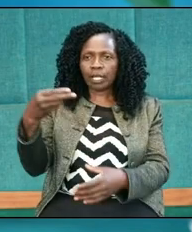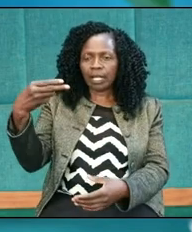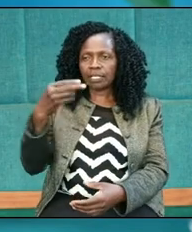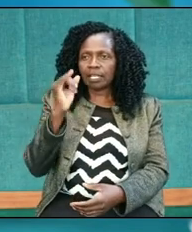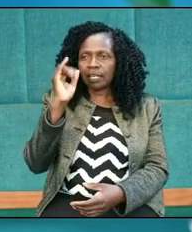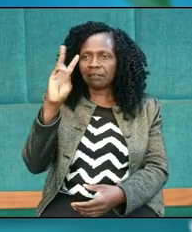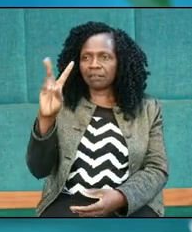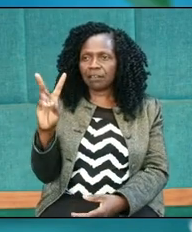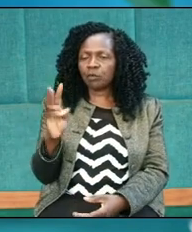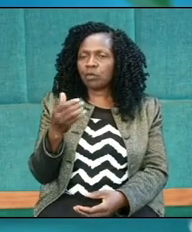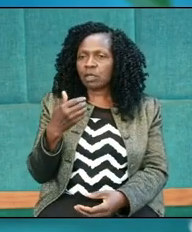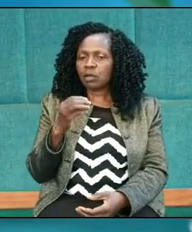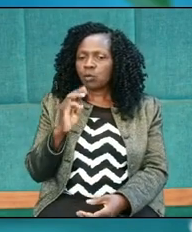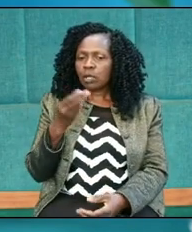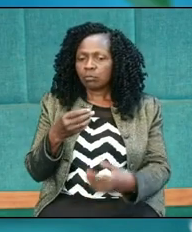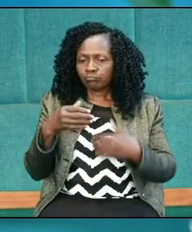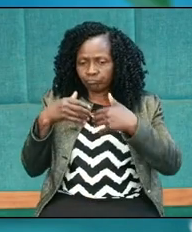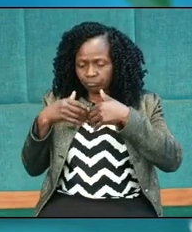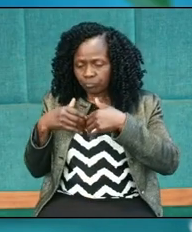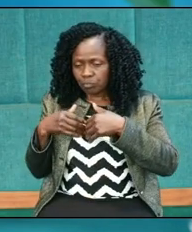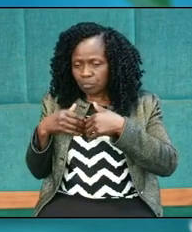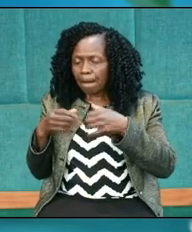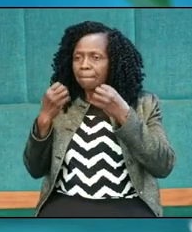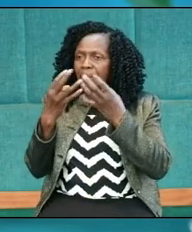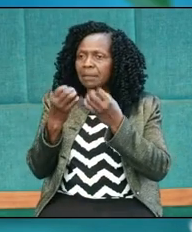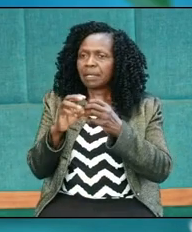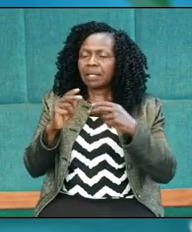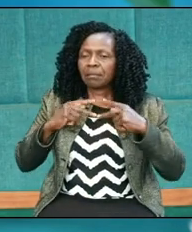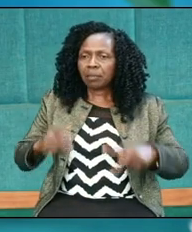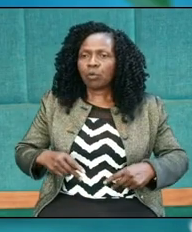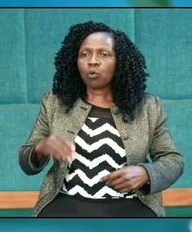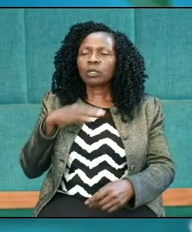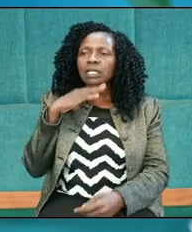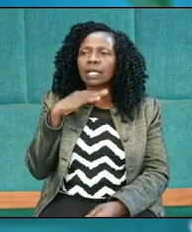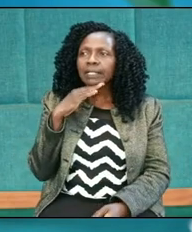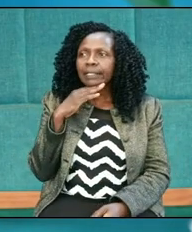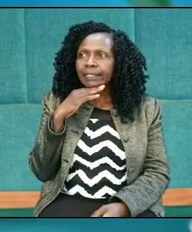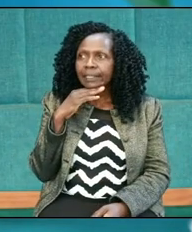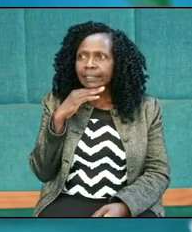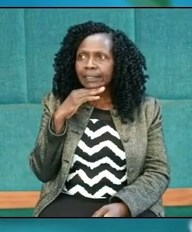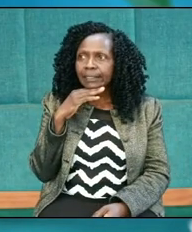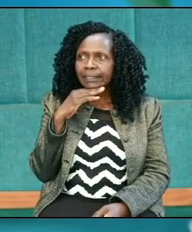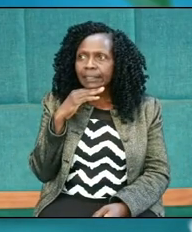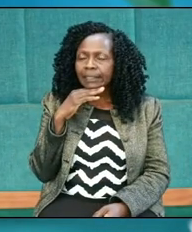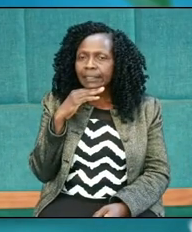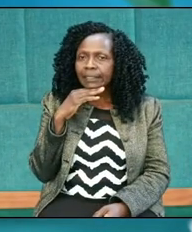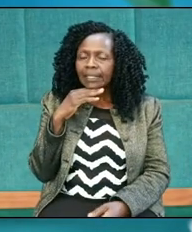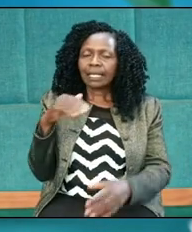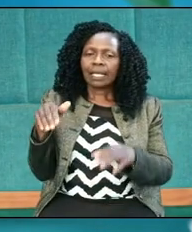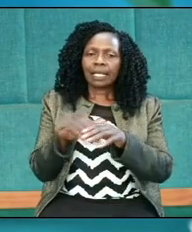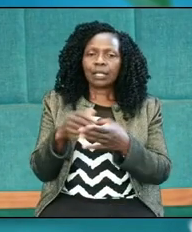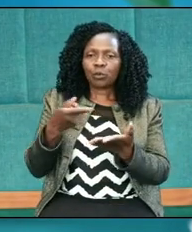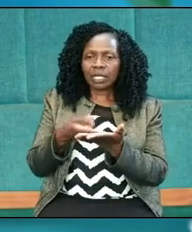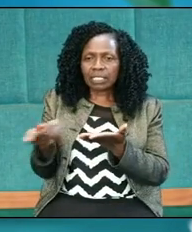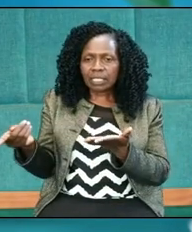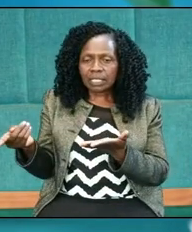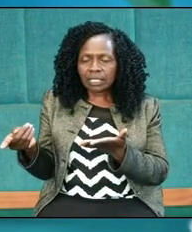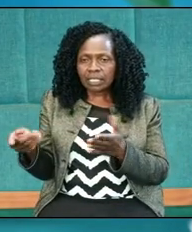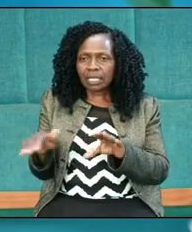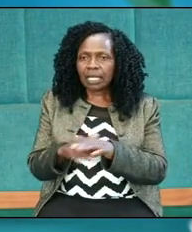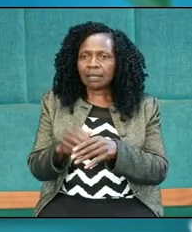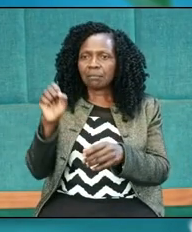many people because of the state of the mind. In fact, some people died in weeks, some in